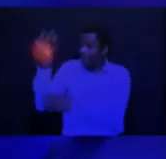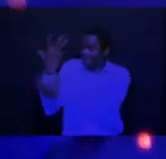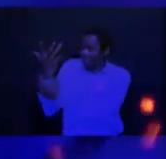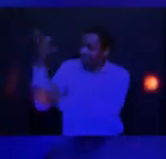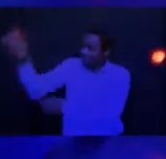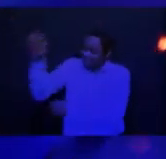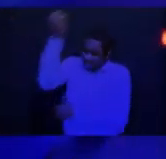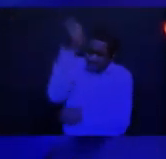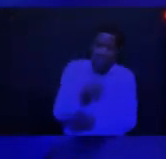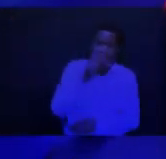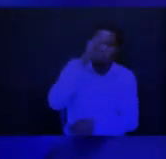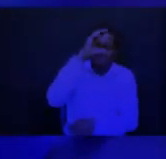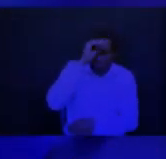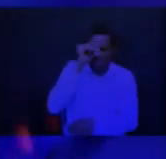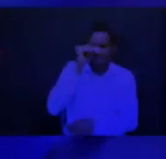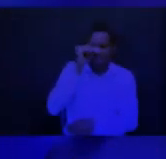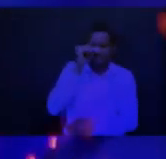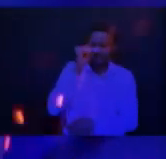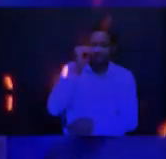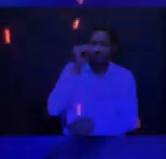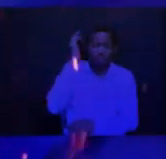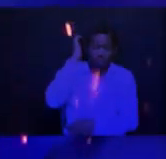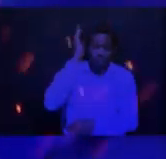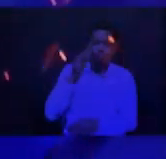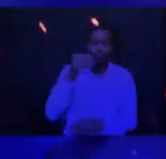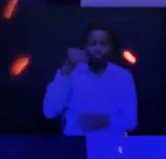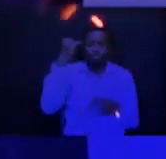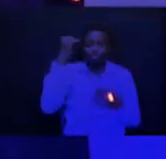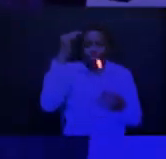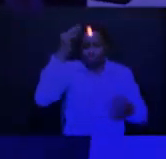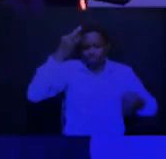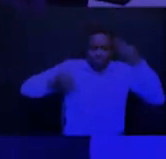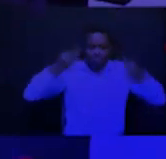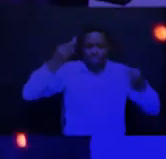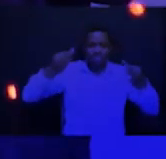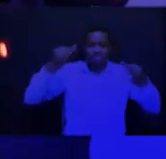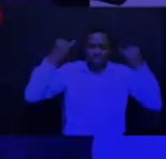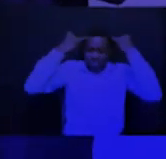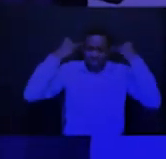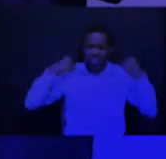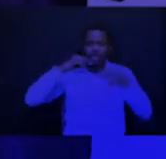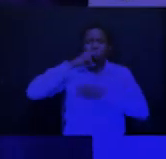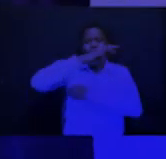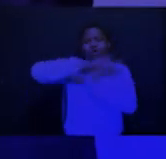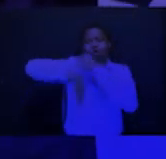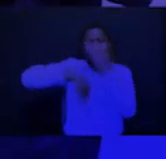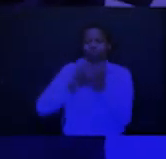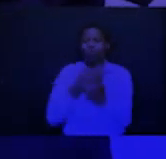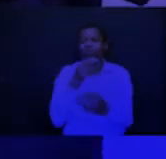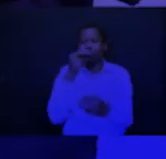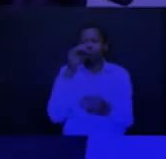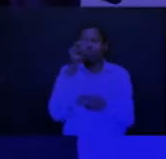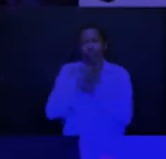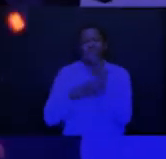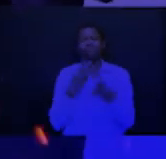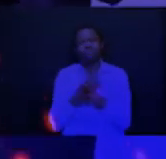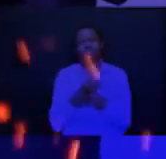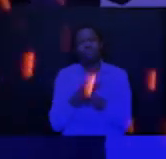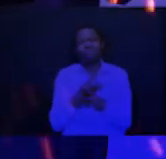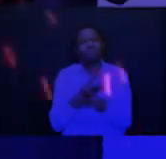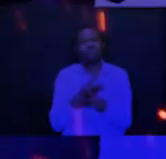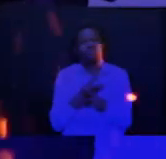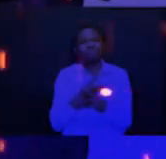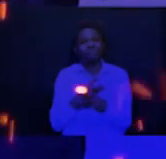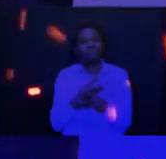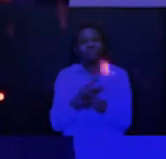a certain man who is going to judge the whole world. That is when you're me bia or no ebe bu we are singing at him. How do